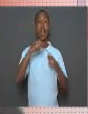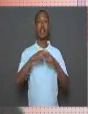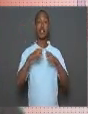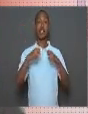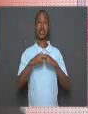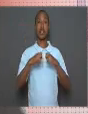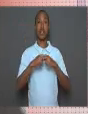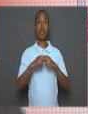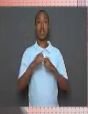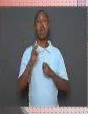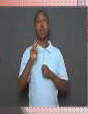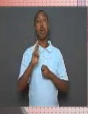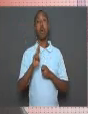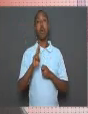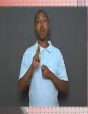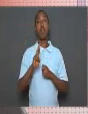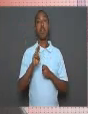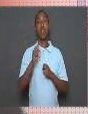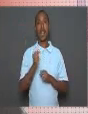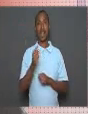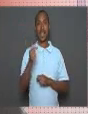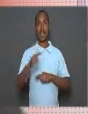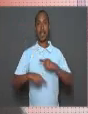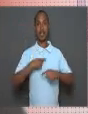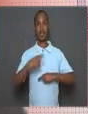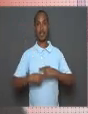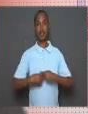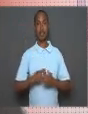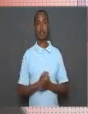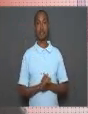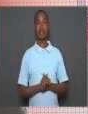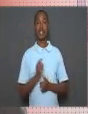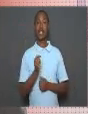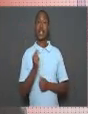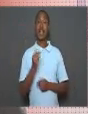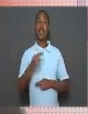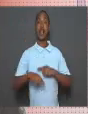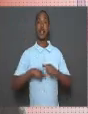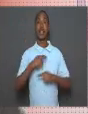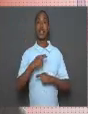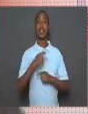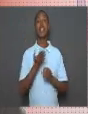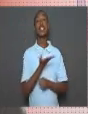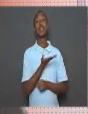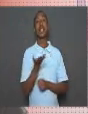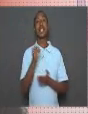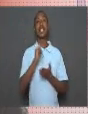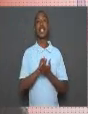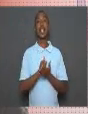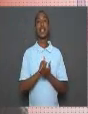electricity, or a catalyst. A catalyst is a substance